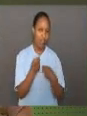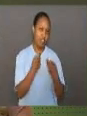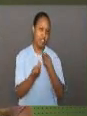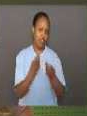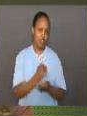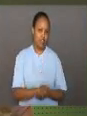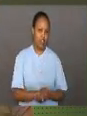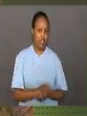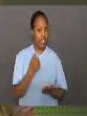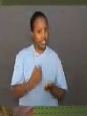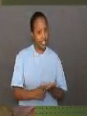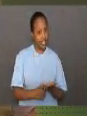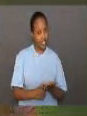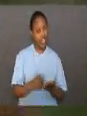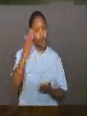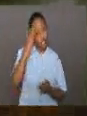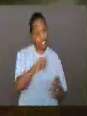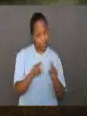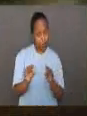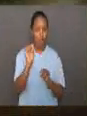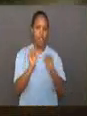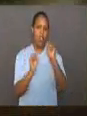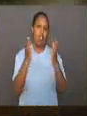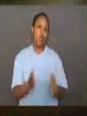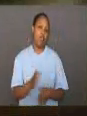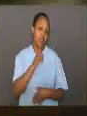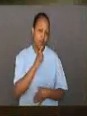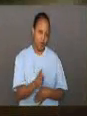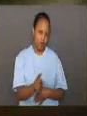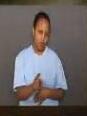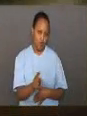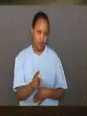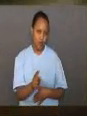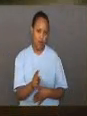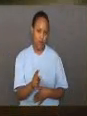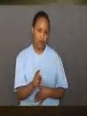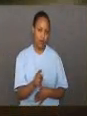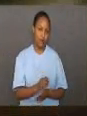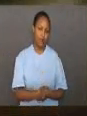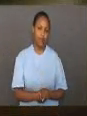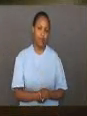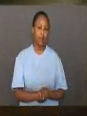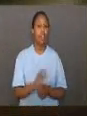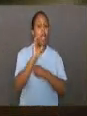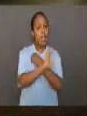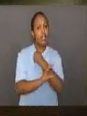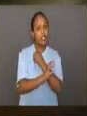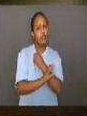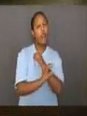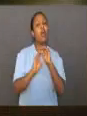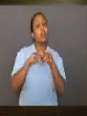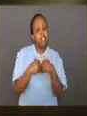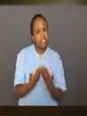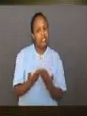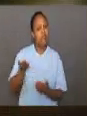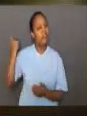Part of this knowledge is historical. We must understand how the country has been governed in